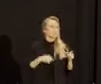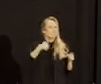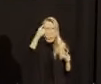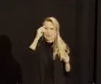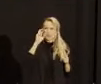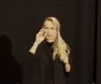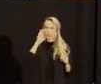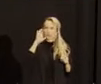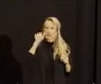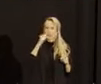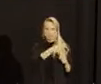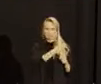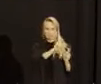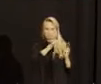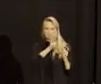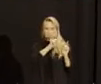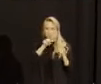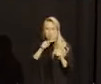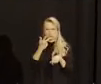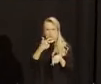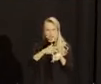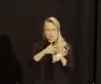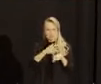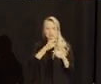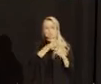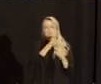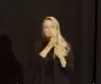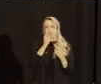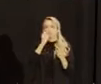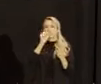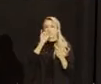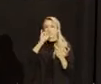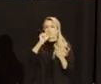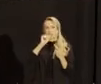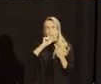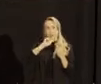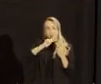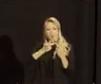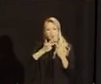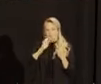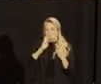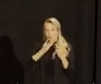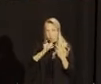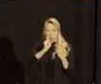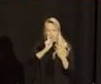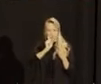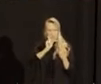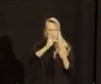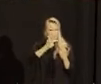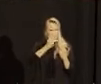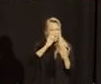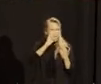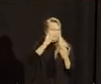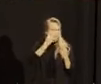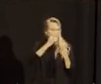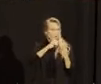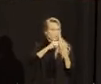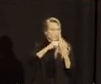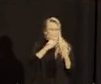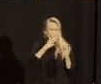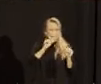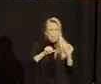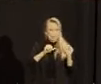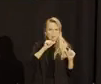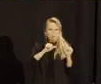more than 3 times, but Maria, this will be her third appearance. Her fourth appearance, I don't know. You had a throne that one year. The squabble of who's been here